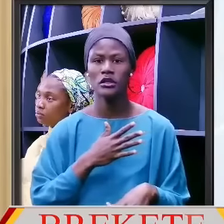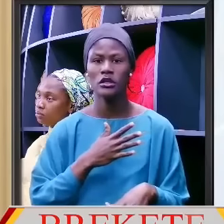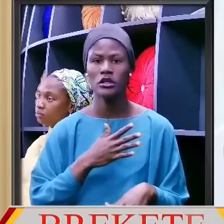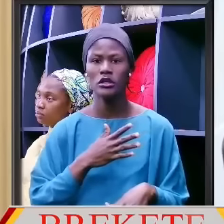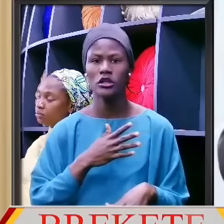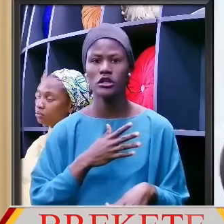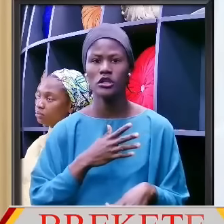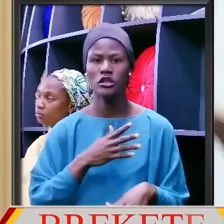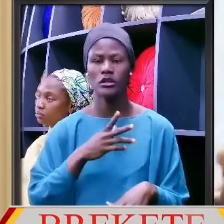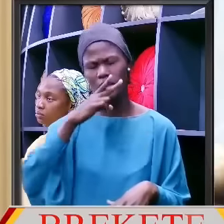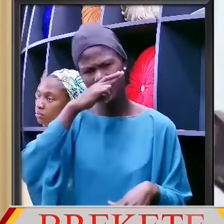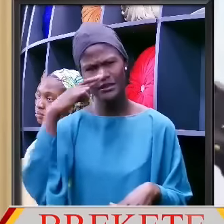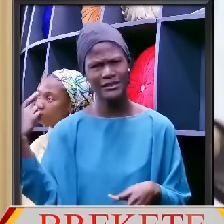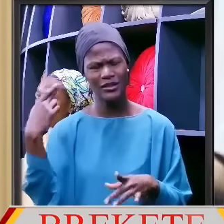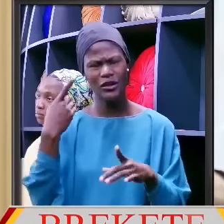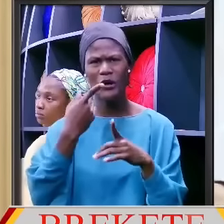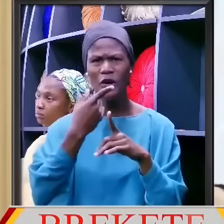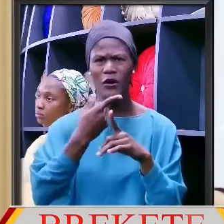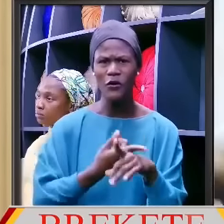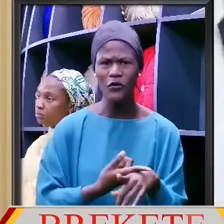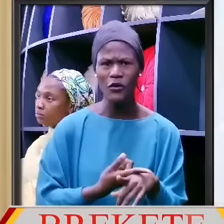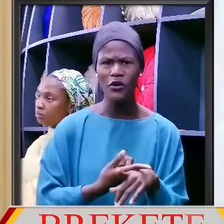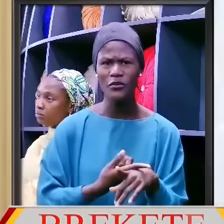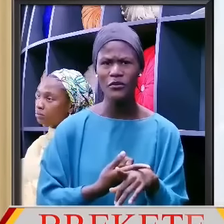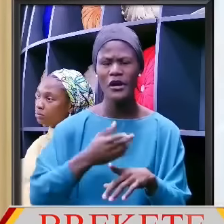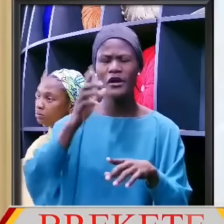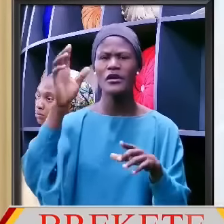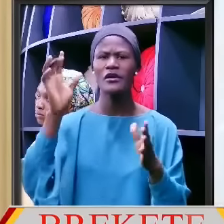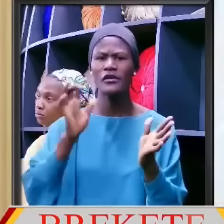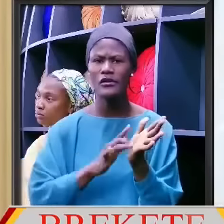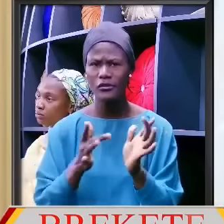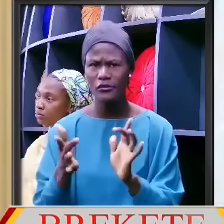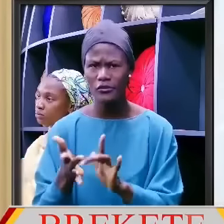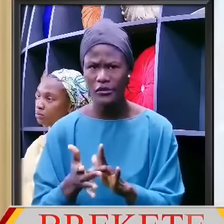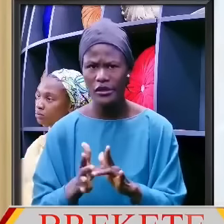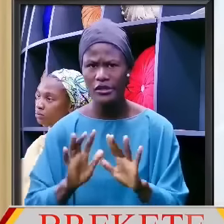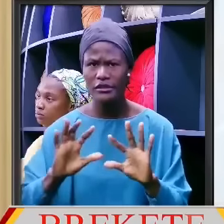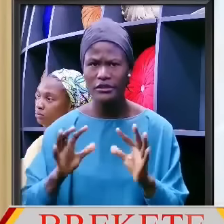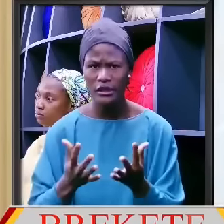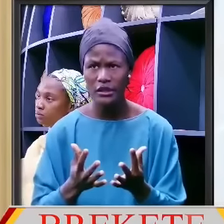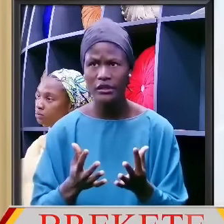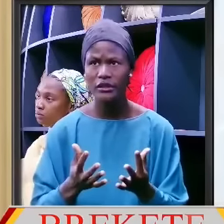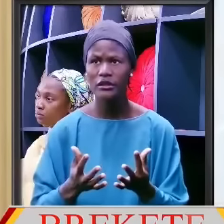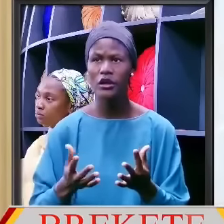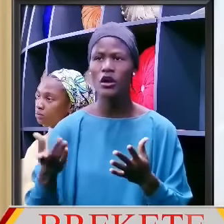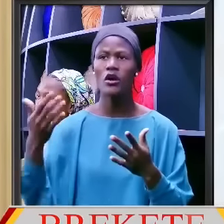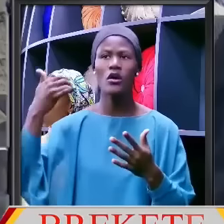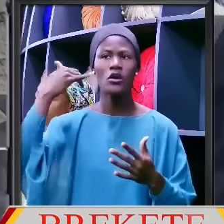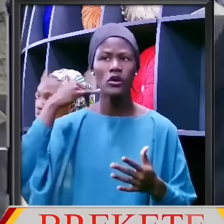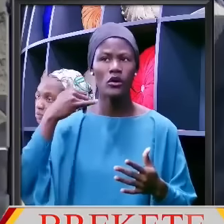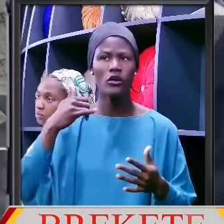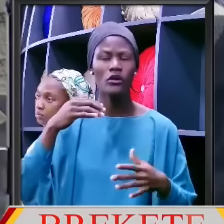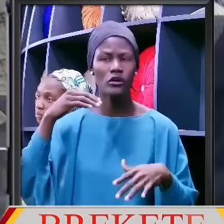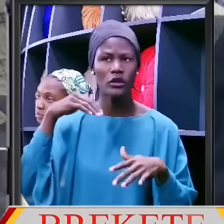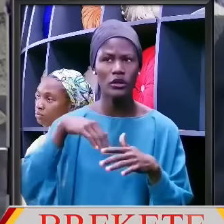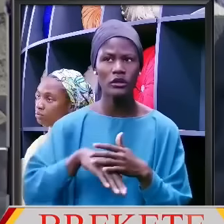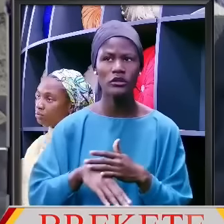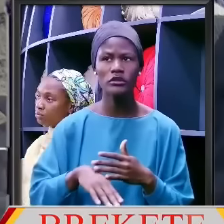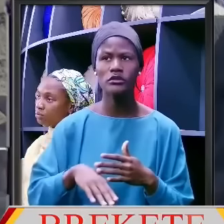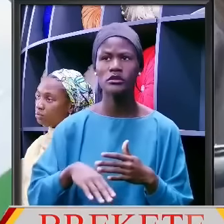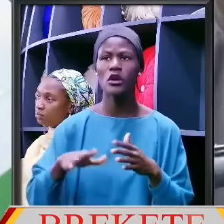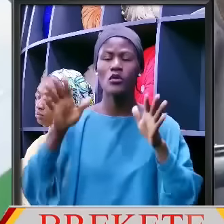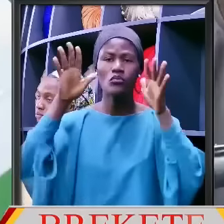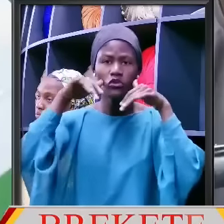and a Catholic. Now a Muslim called in to say he knows a Christian,